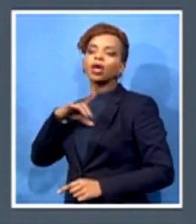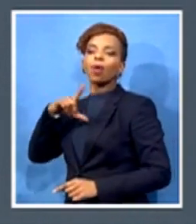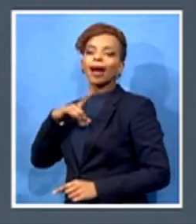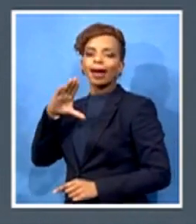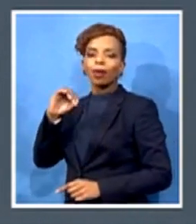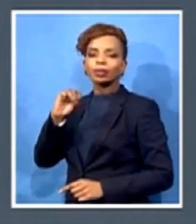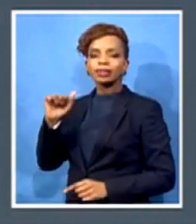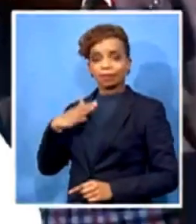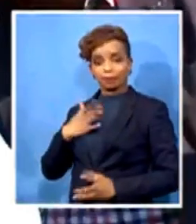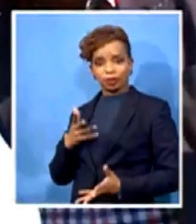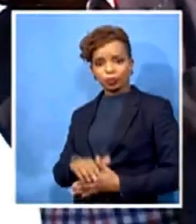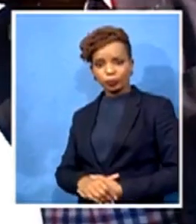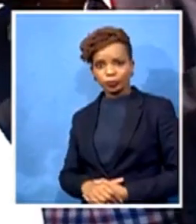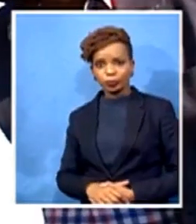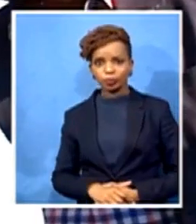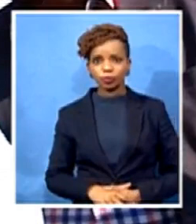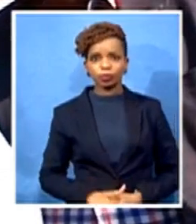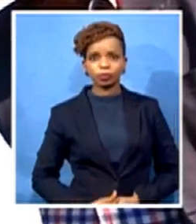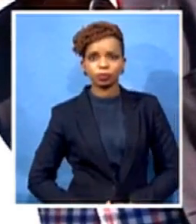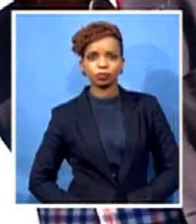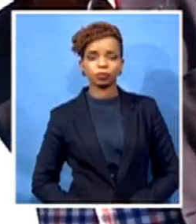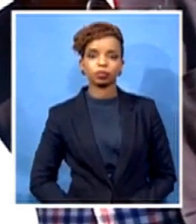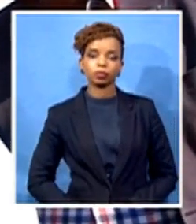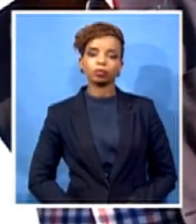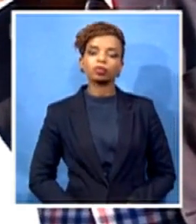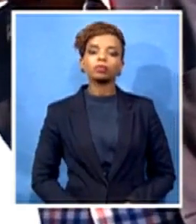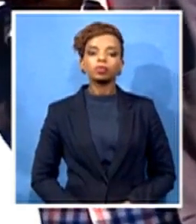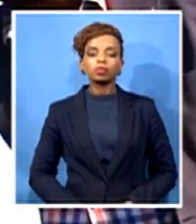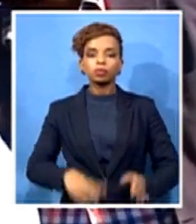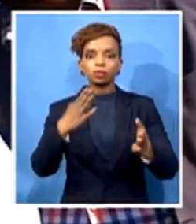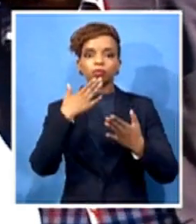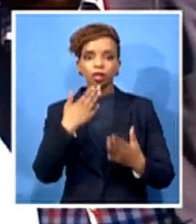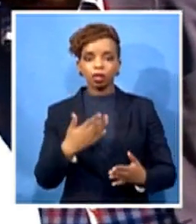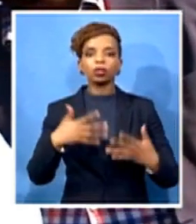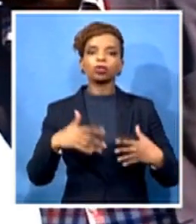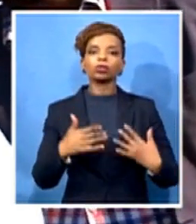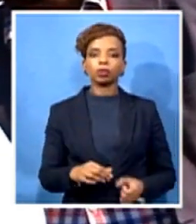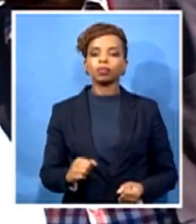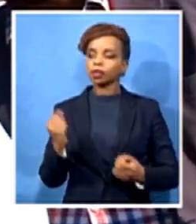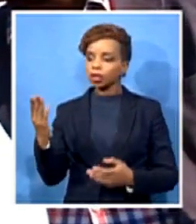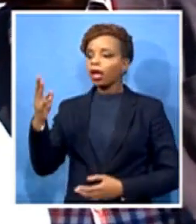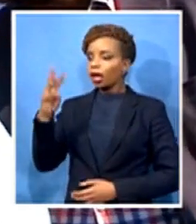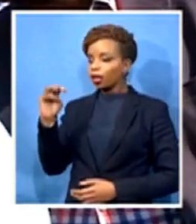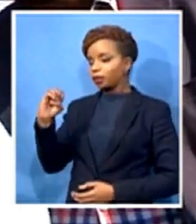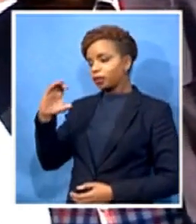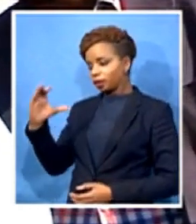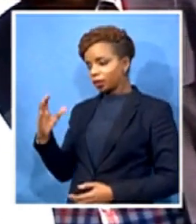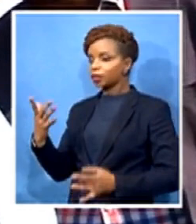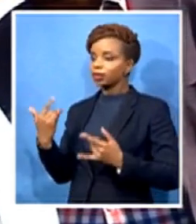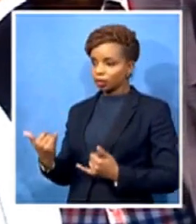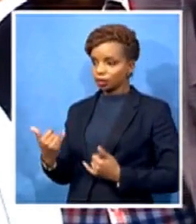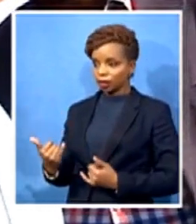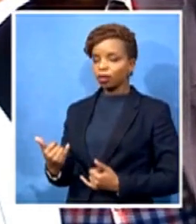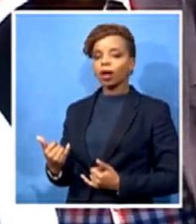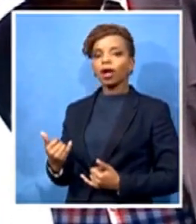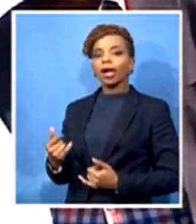Thank you so much, Desiree. MEC, I think the question that's being asked is COSAS. You know, we were speaking to COSAS just before our interview.